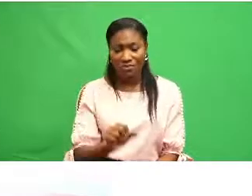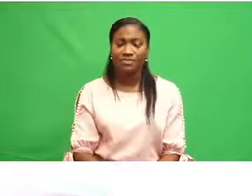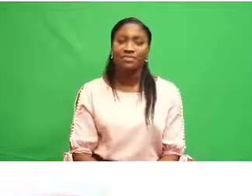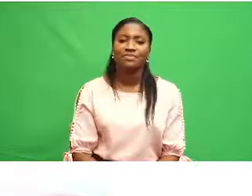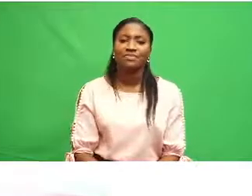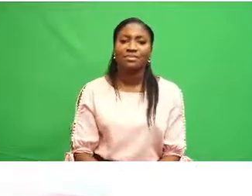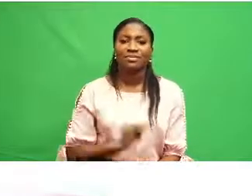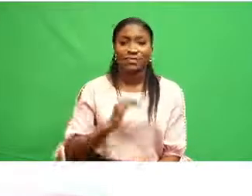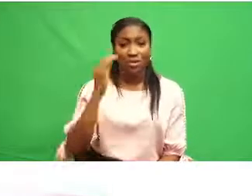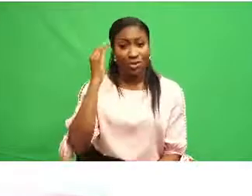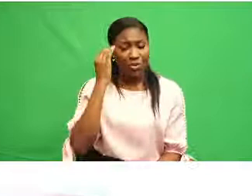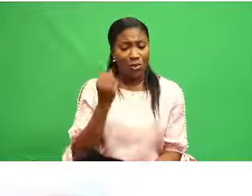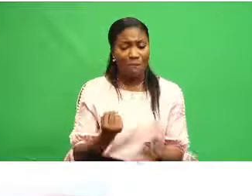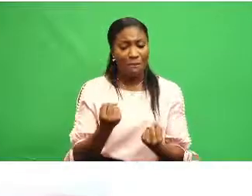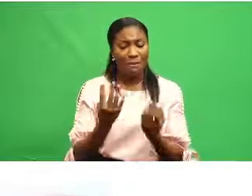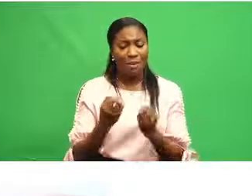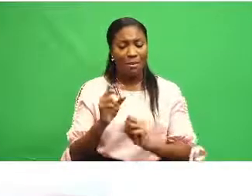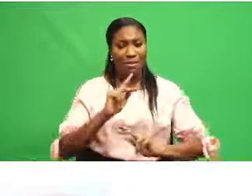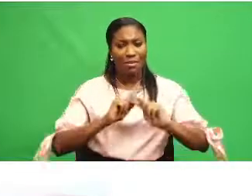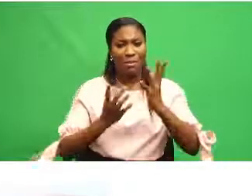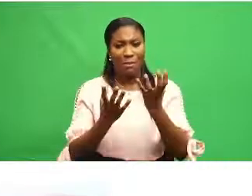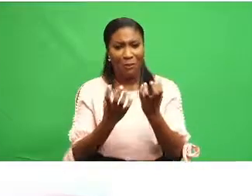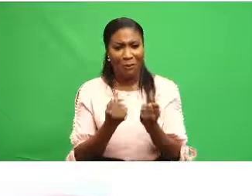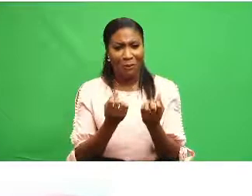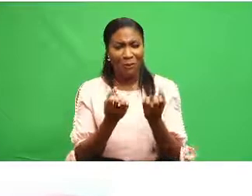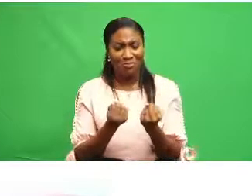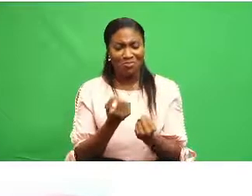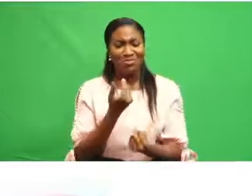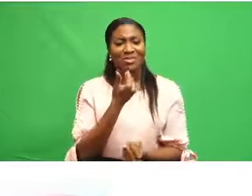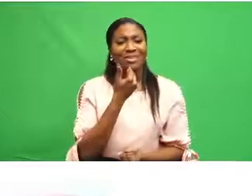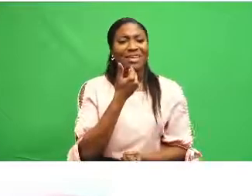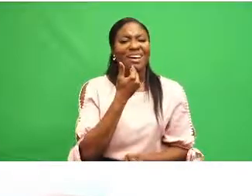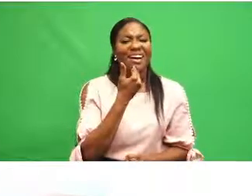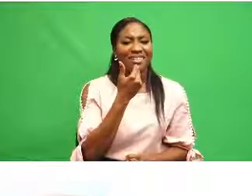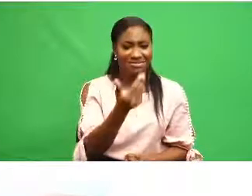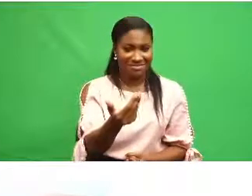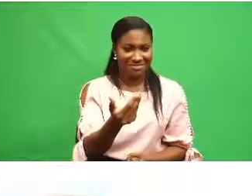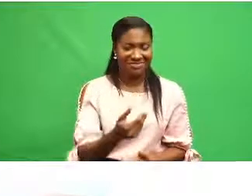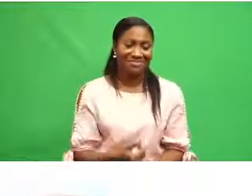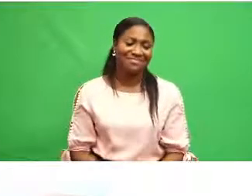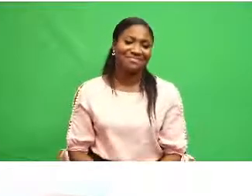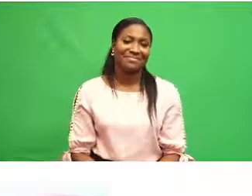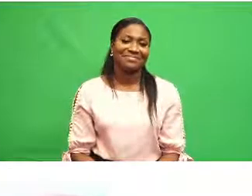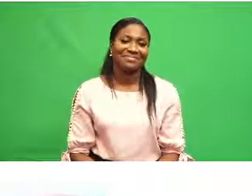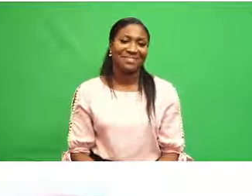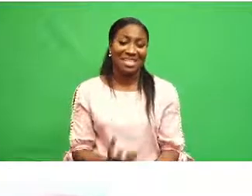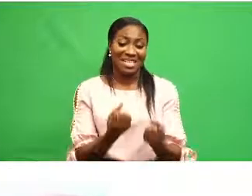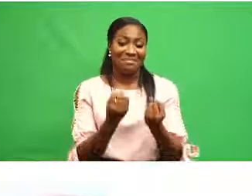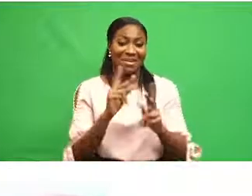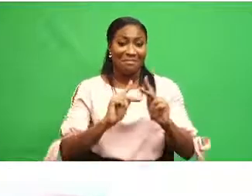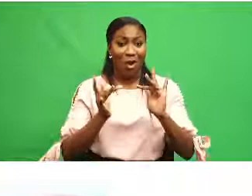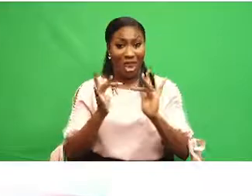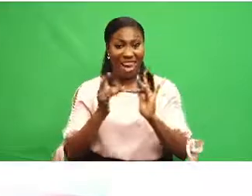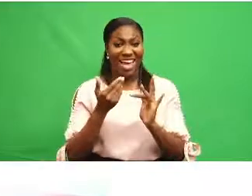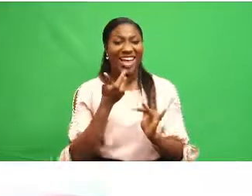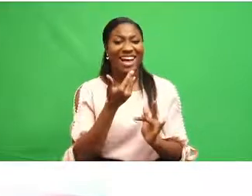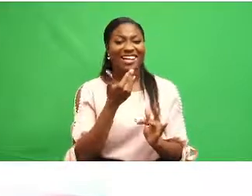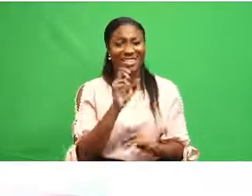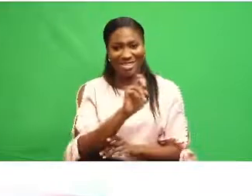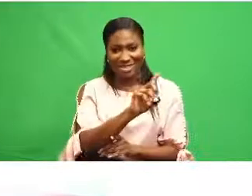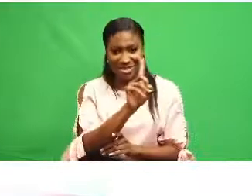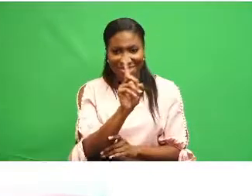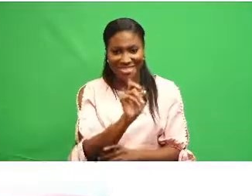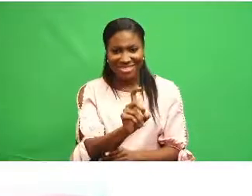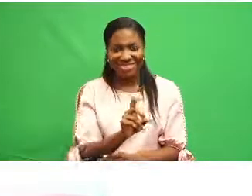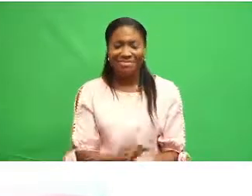the tip of most of the tongue of most of our persons online, and I'm not sure if you